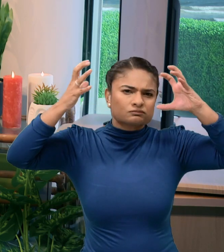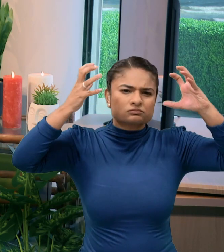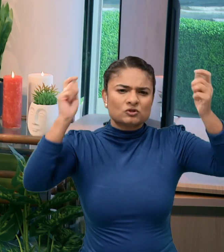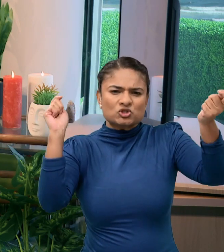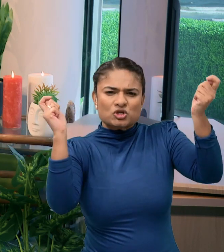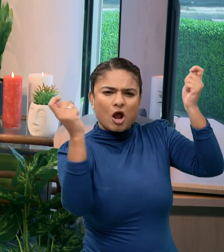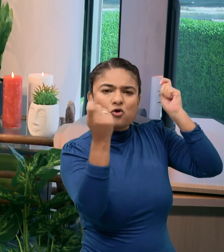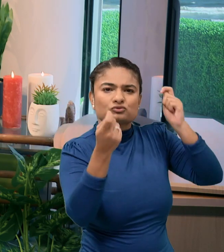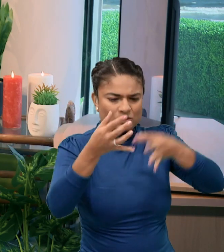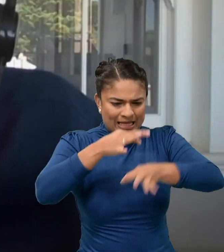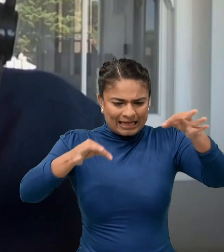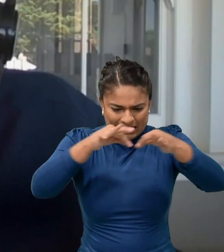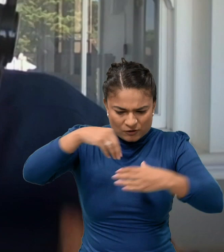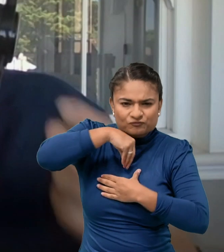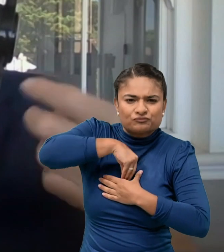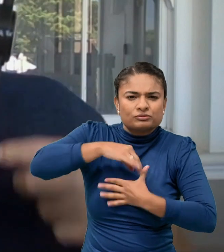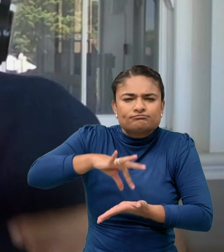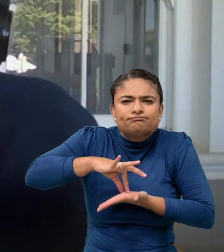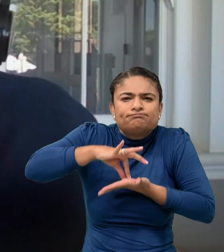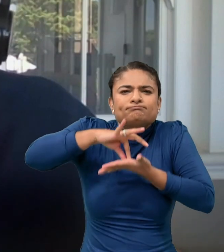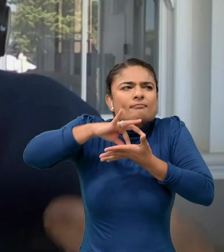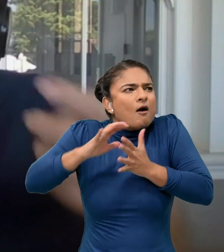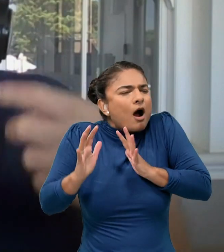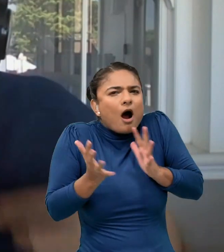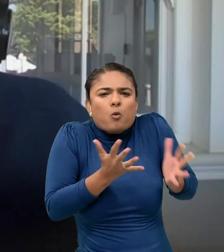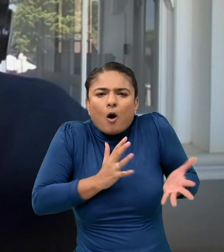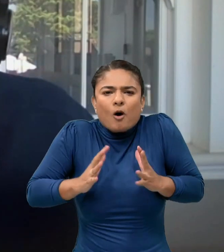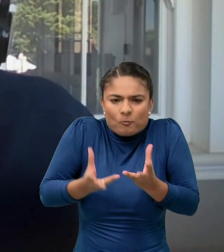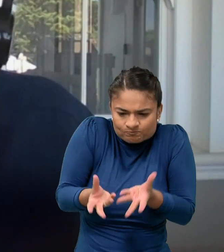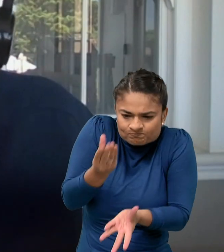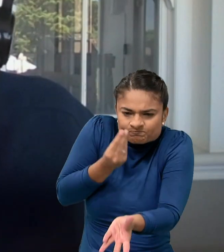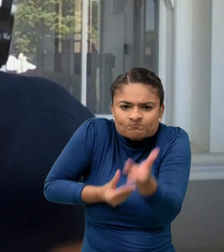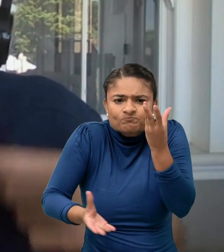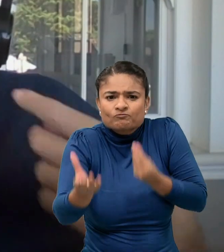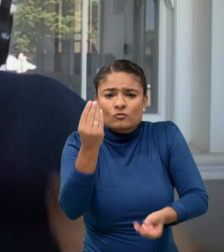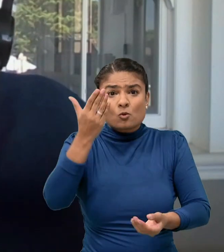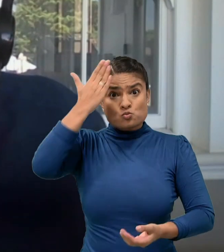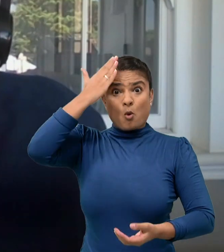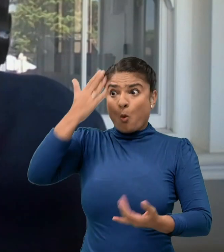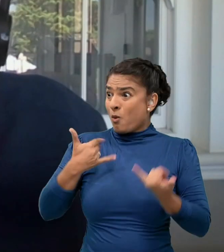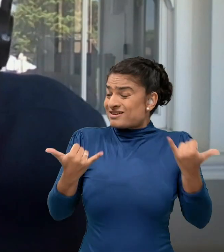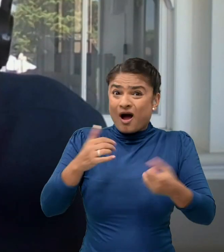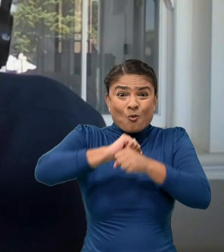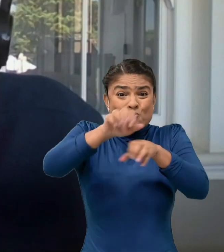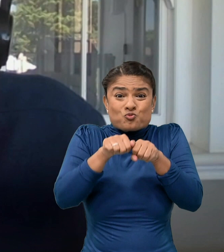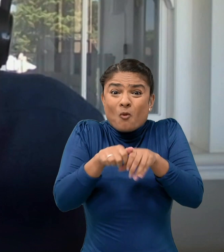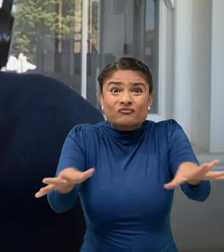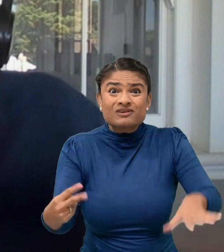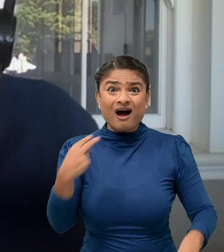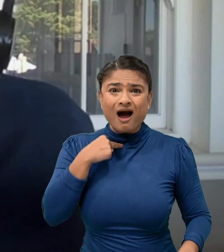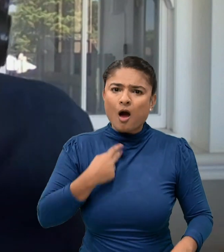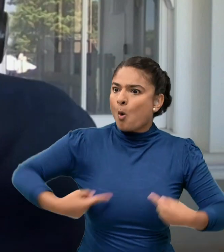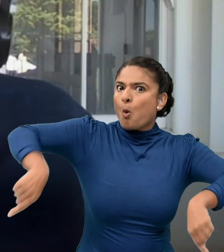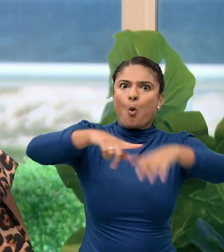different mindset, helping them to find the gift. You know, we're right in the middle of a pandemic. We're